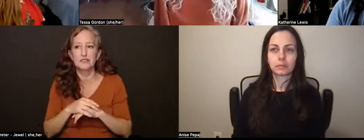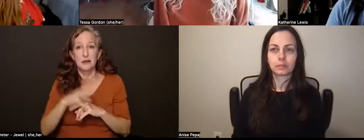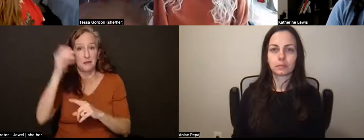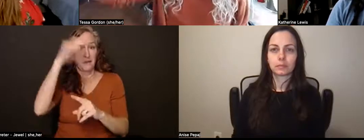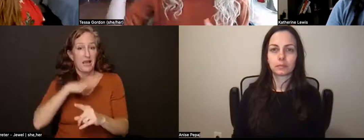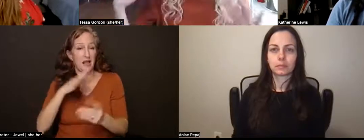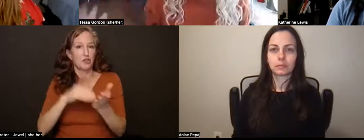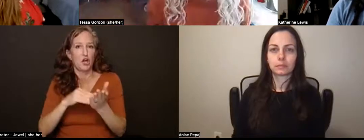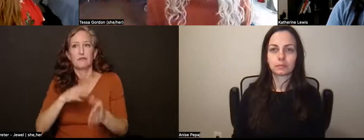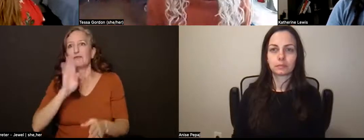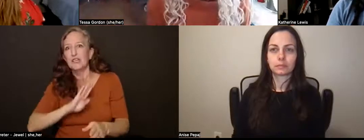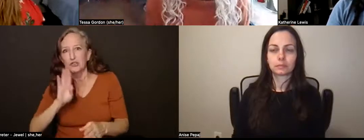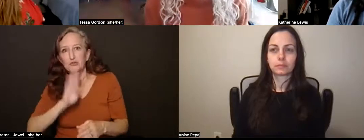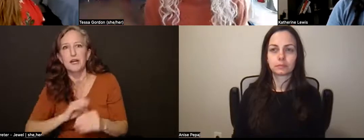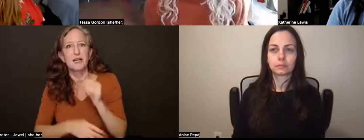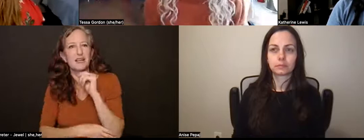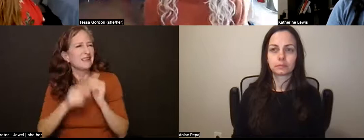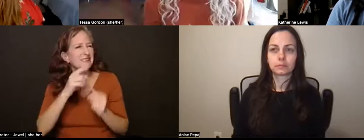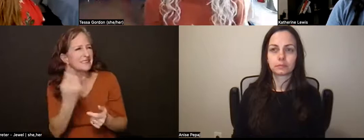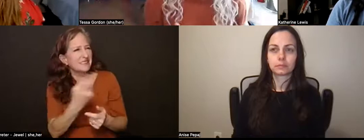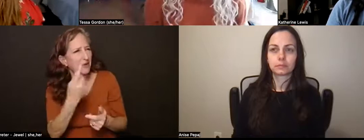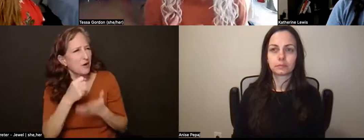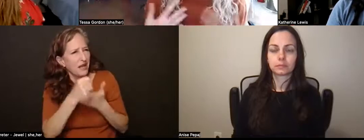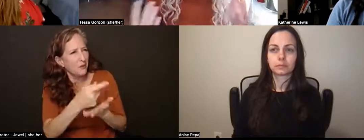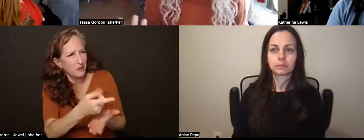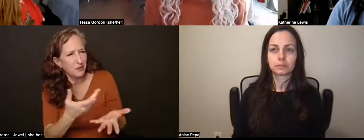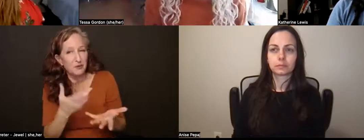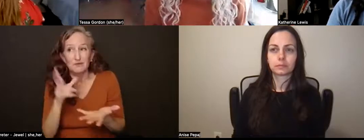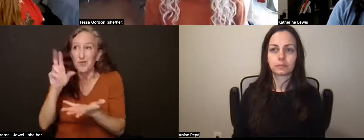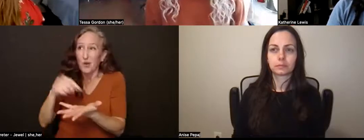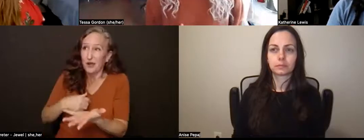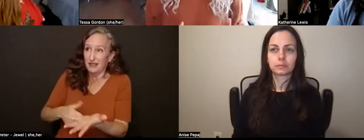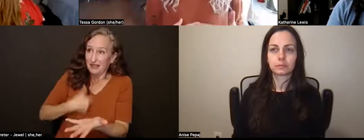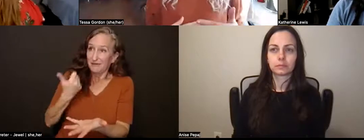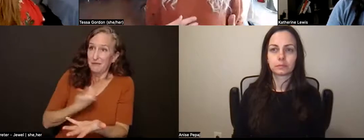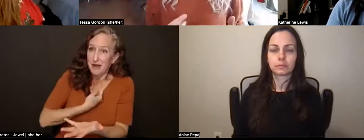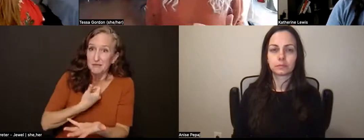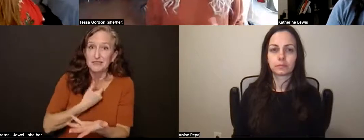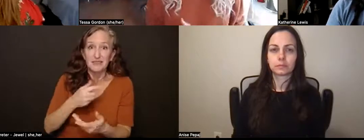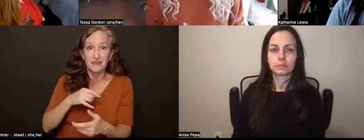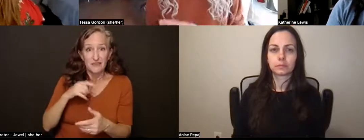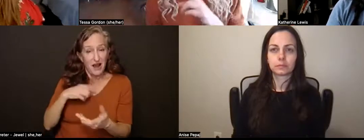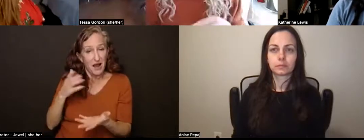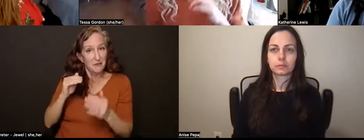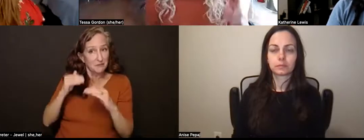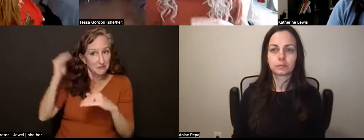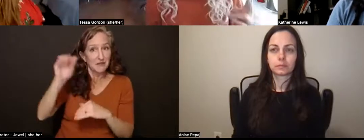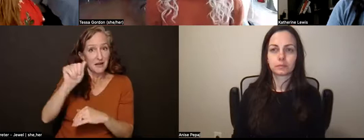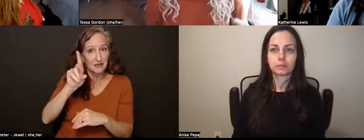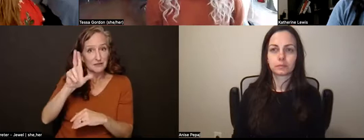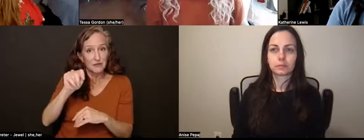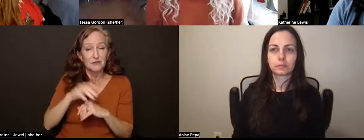getting frustrated. Can't somebody be here to help you? No, I live by myself. I'm an adult. It takes 2 years to